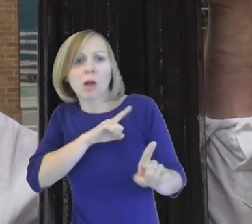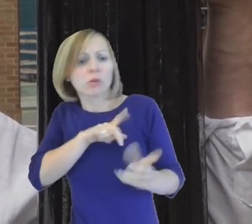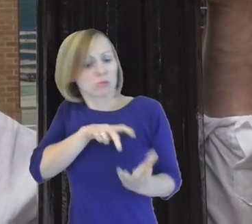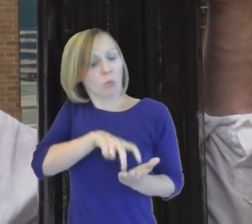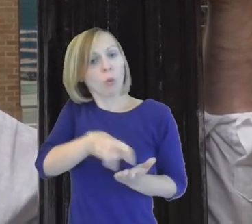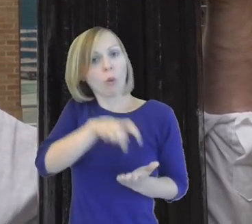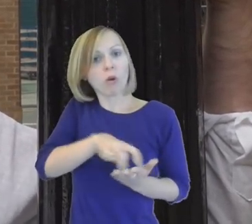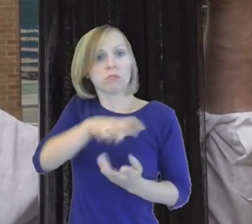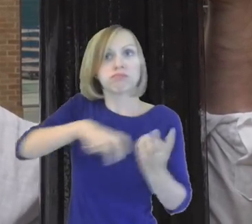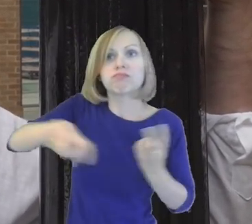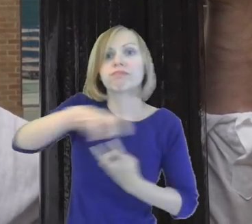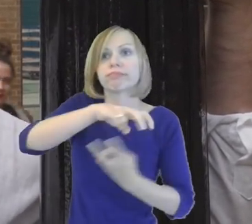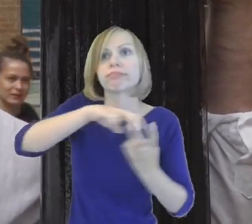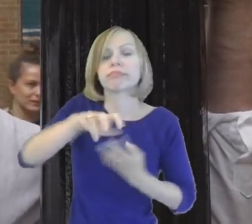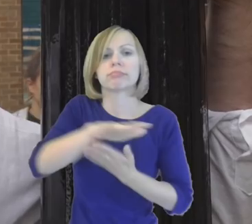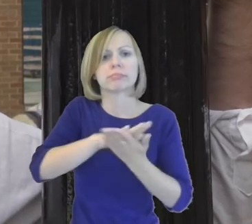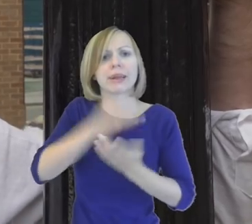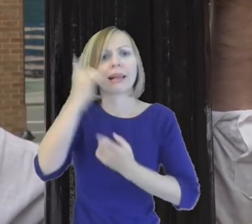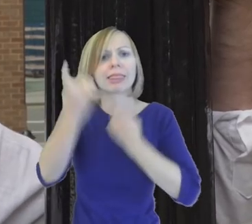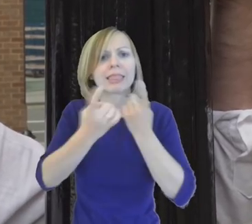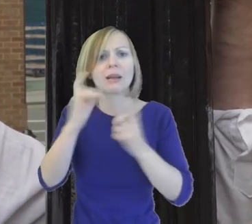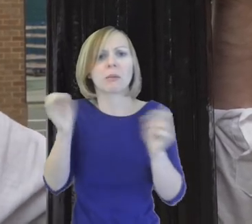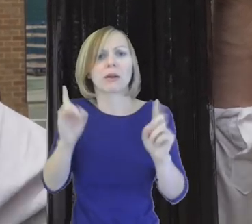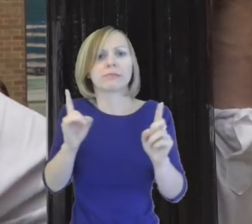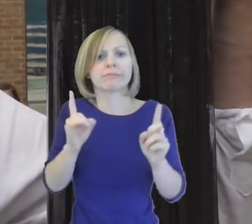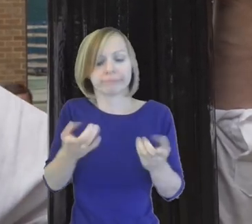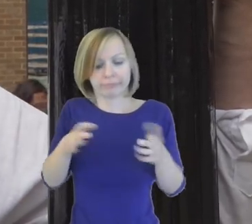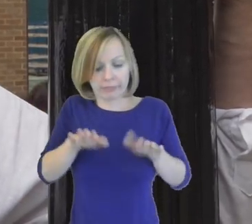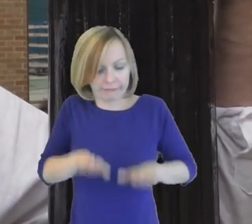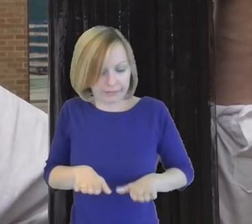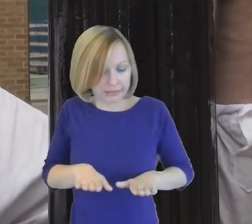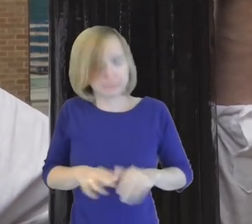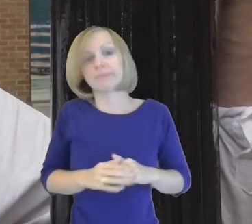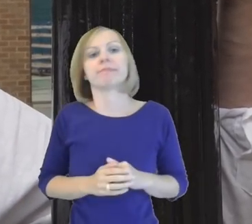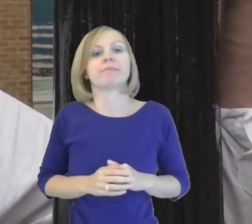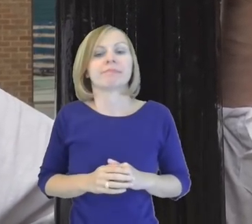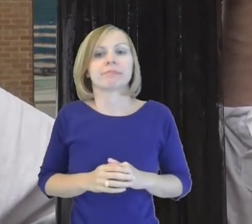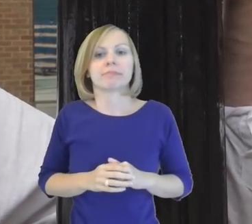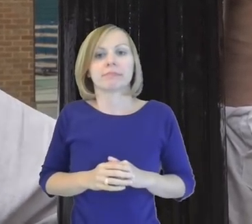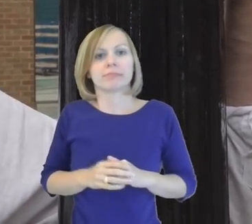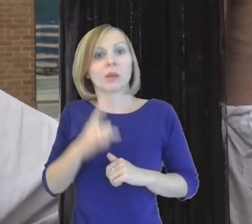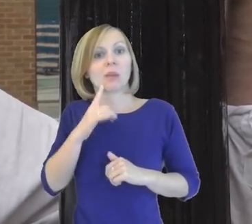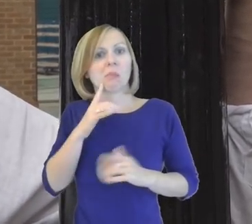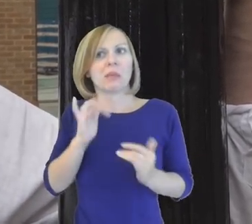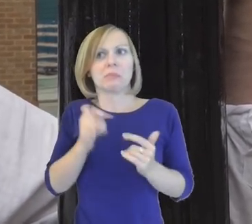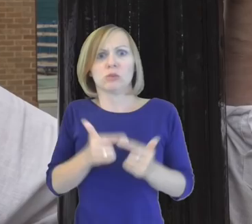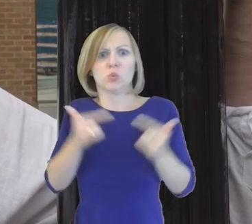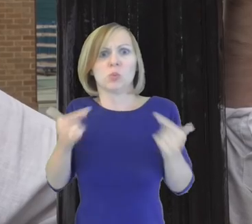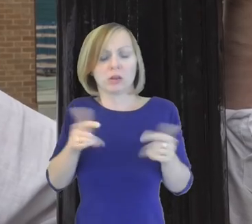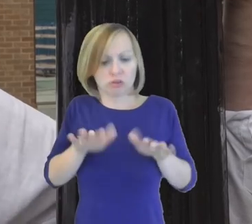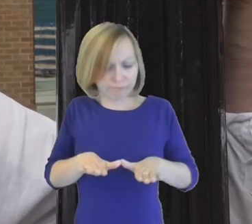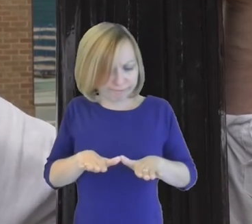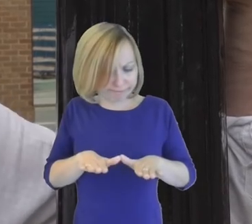everywhere is that you think an awful lot about your feet. There's a temptation, in fact, to think too much about your